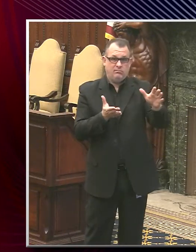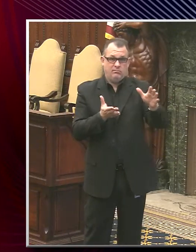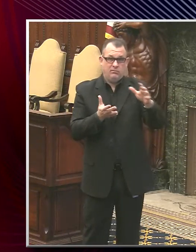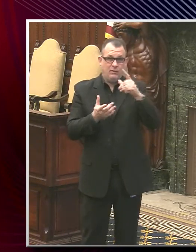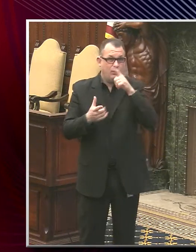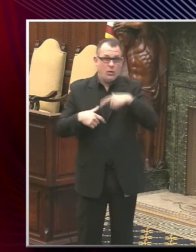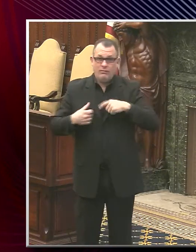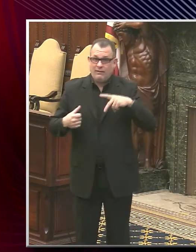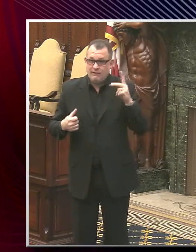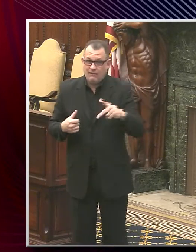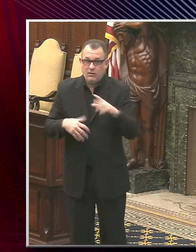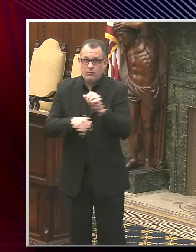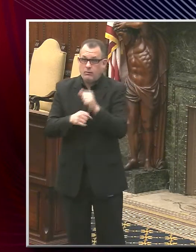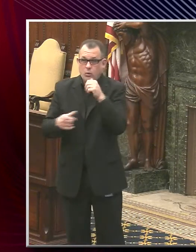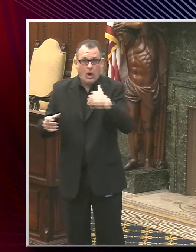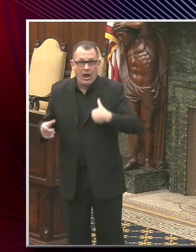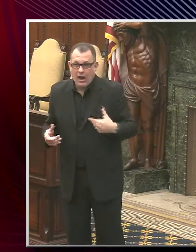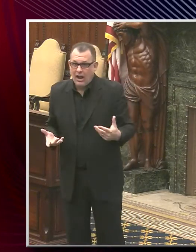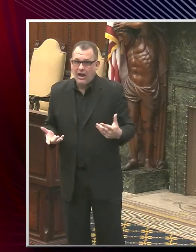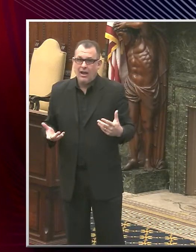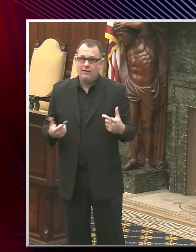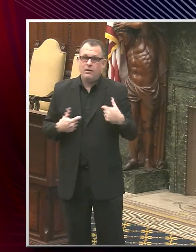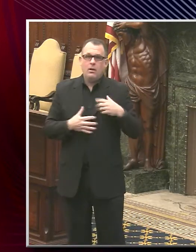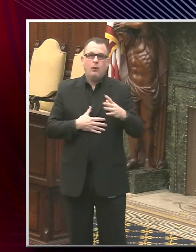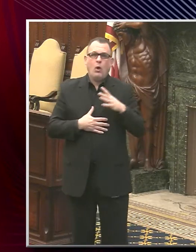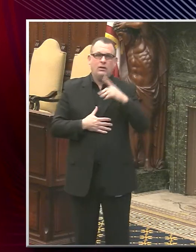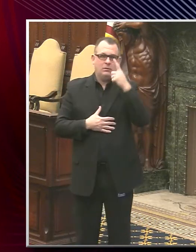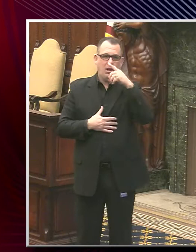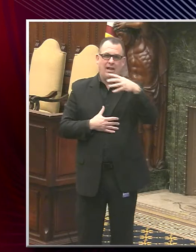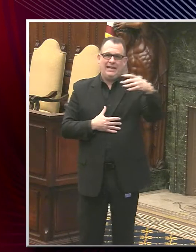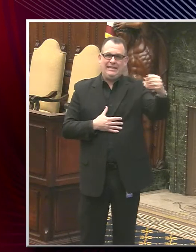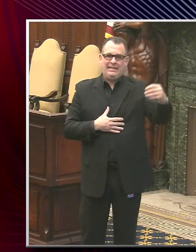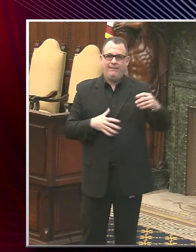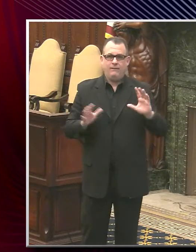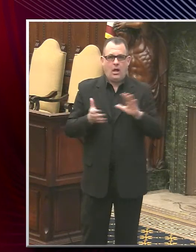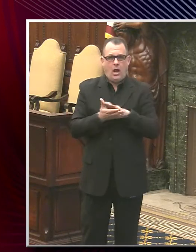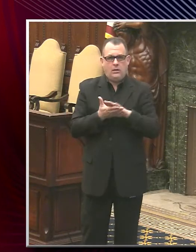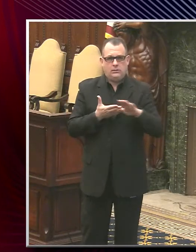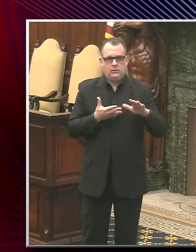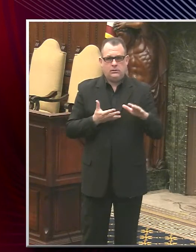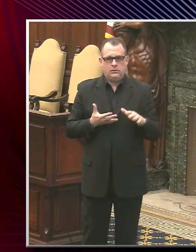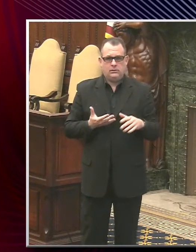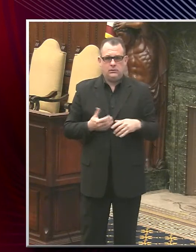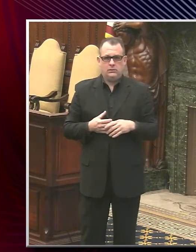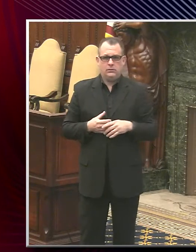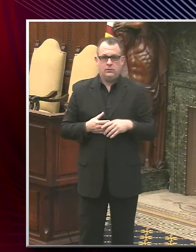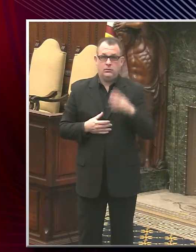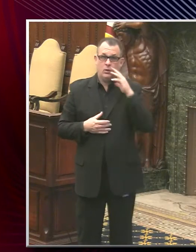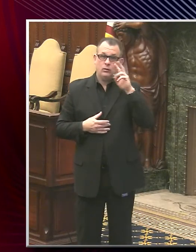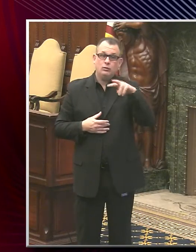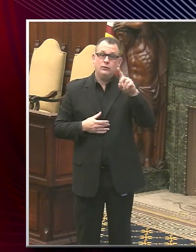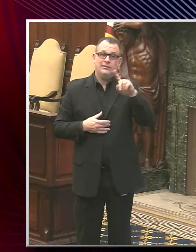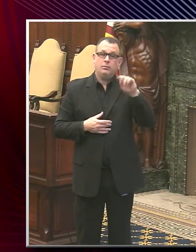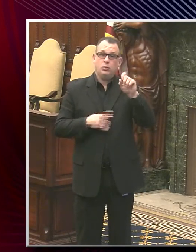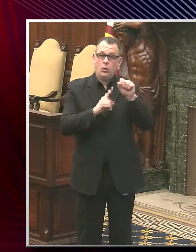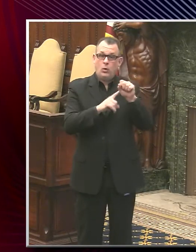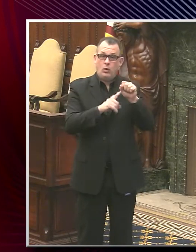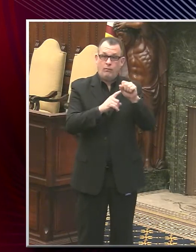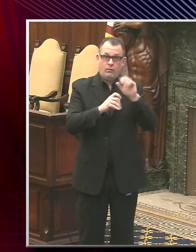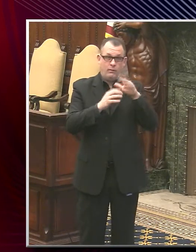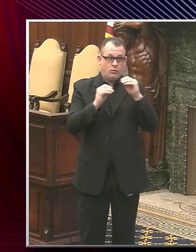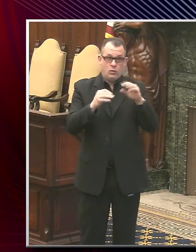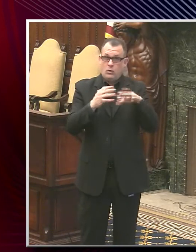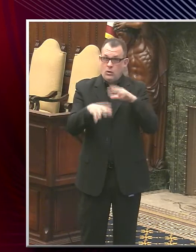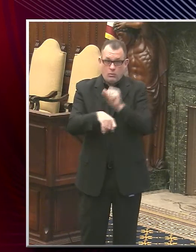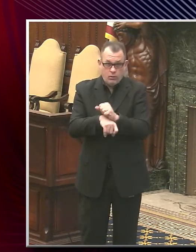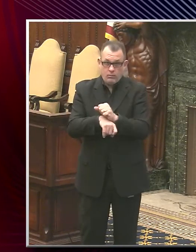don't have an appointment, you'll be politely turned away. Now, for people who are from those 22 zip codes, who do come without an appointment, expect that